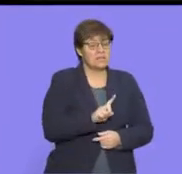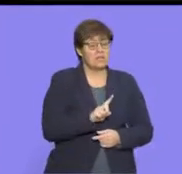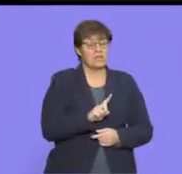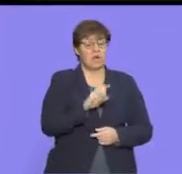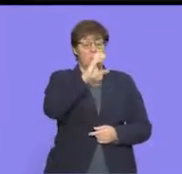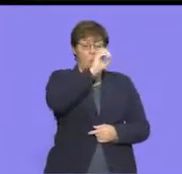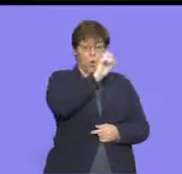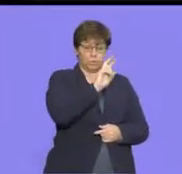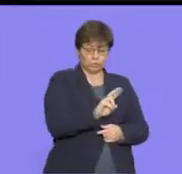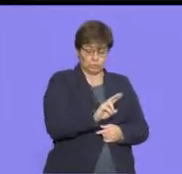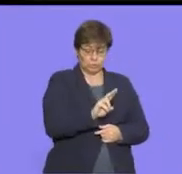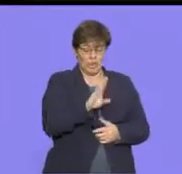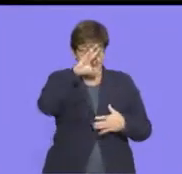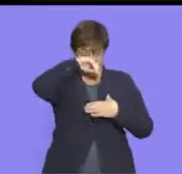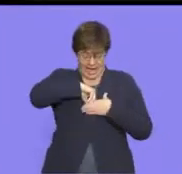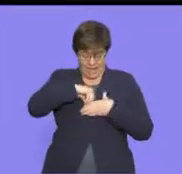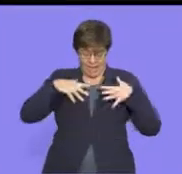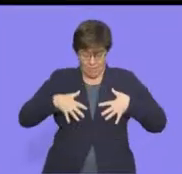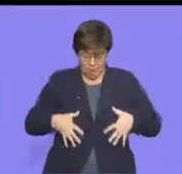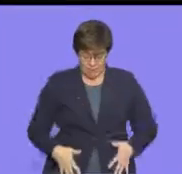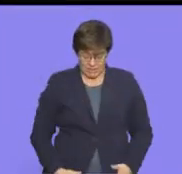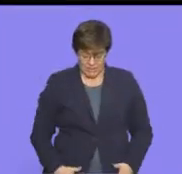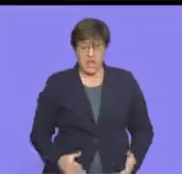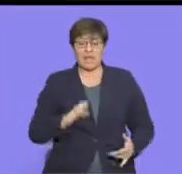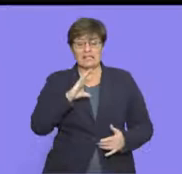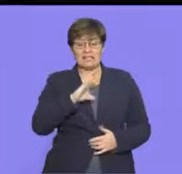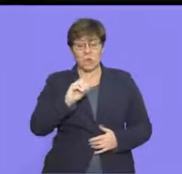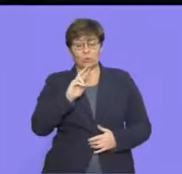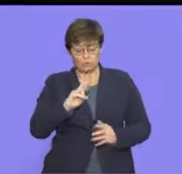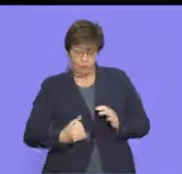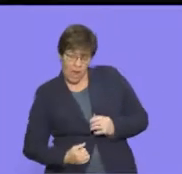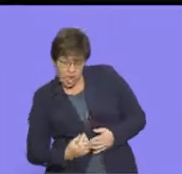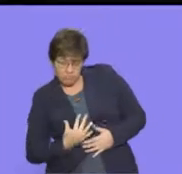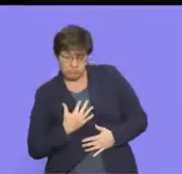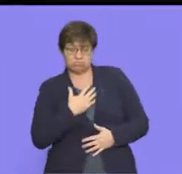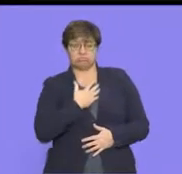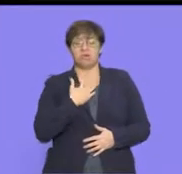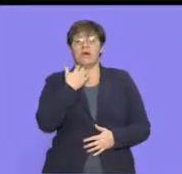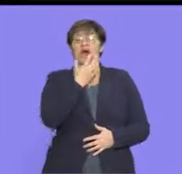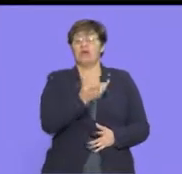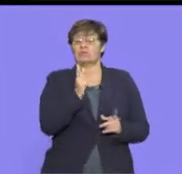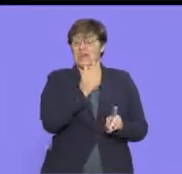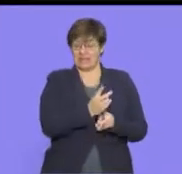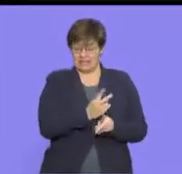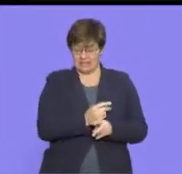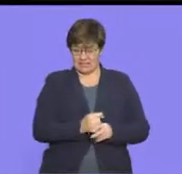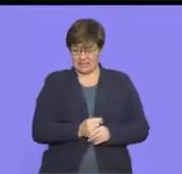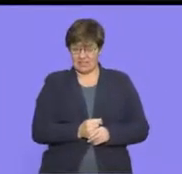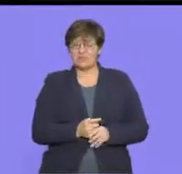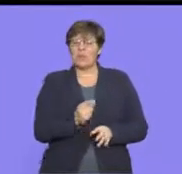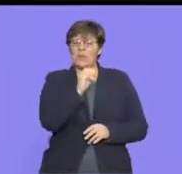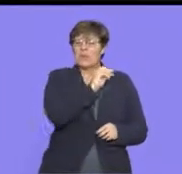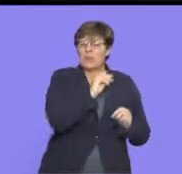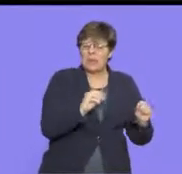and carbon dioxide into and out of my body. Things that are really small, little organisms that are really small,